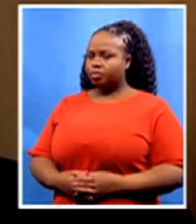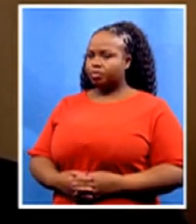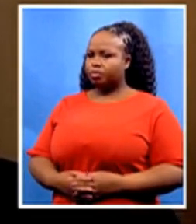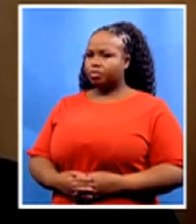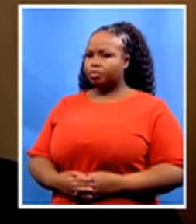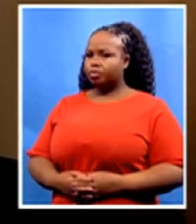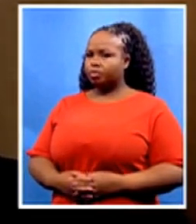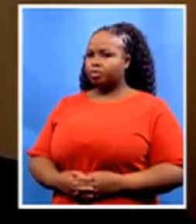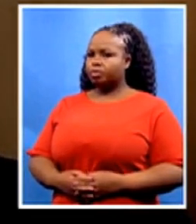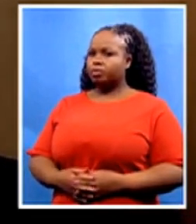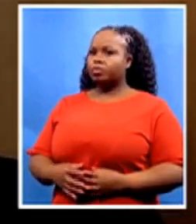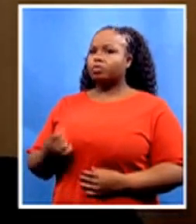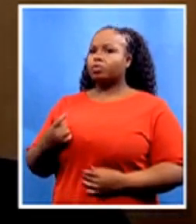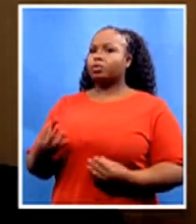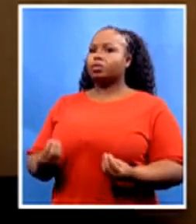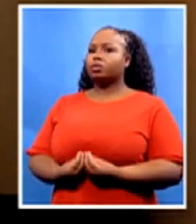yawo.